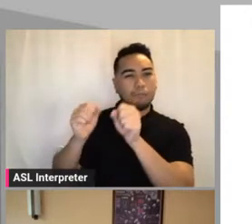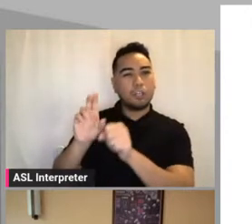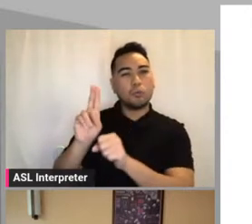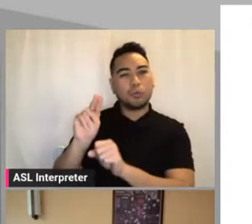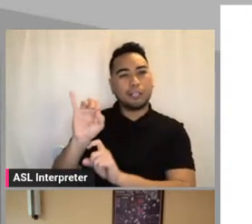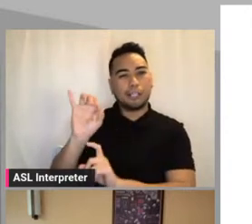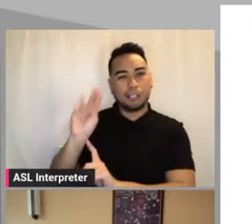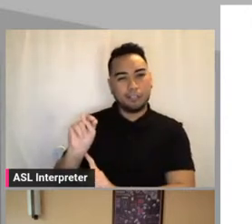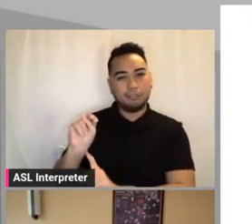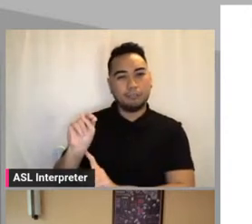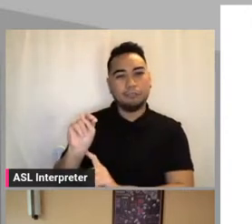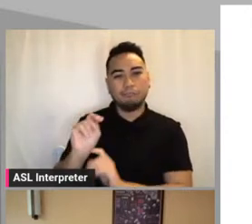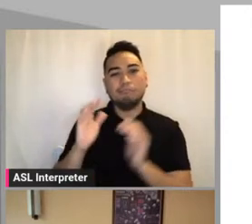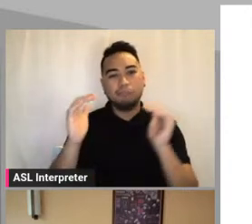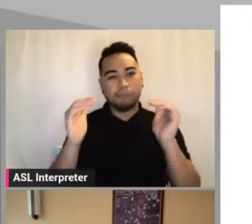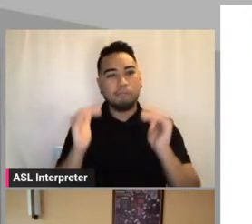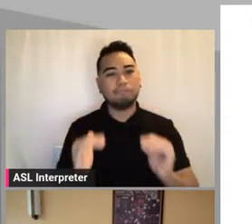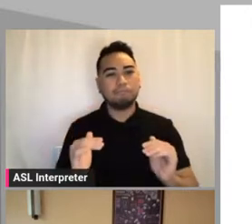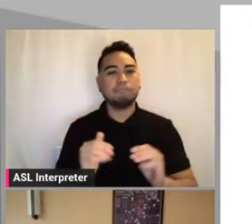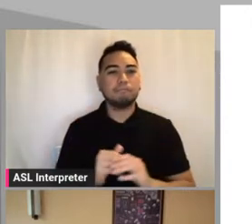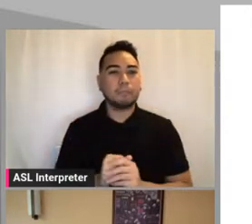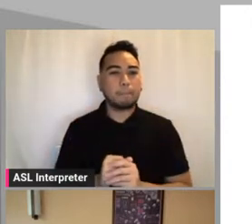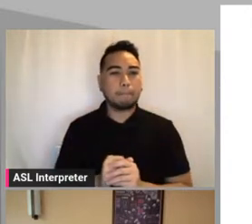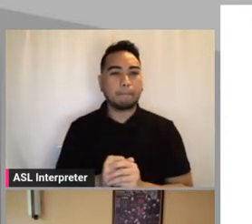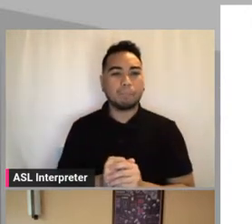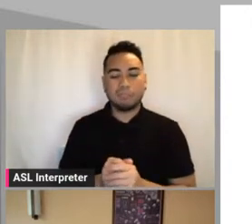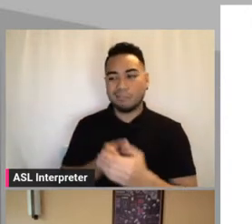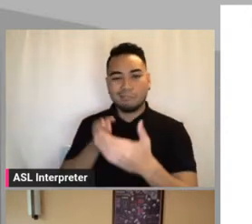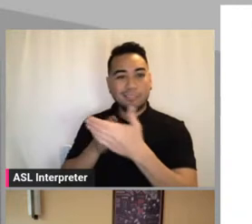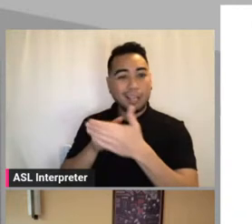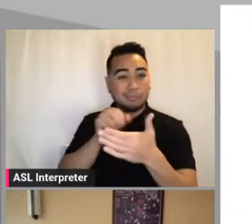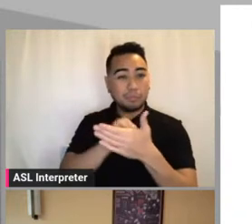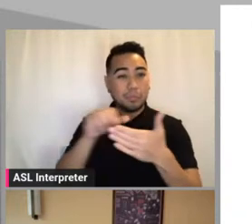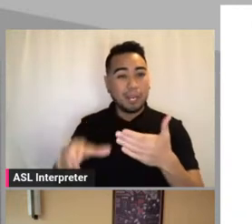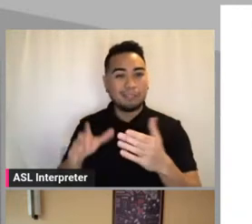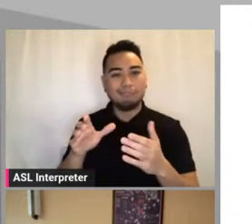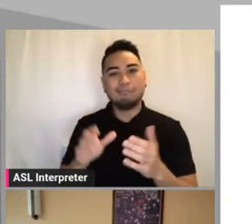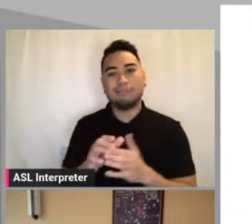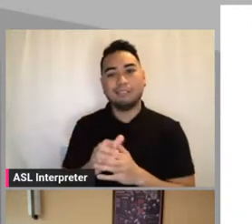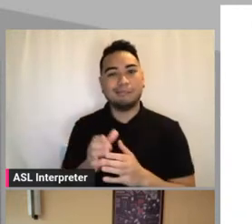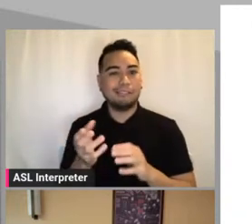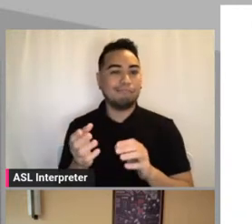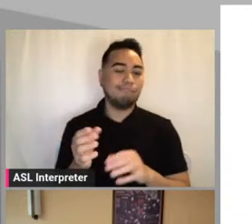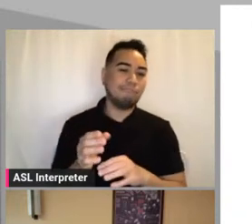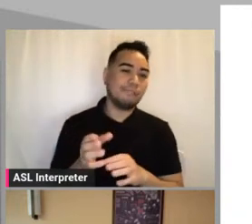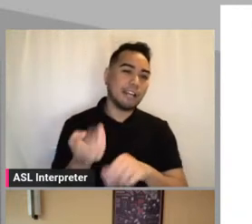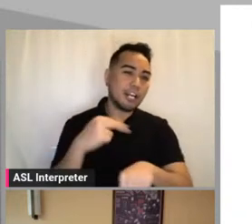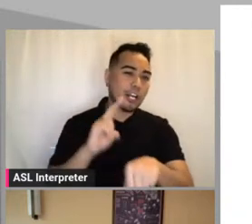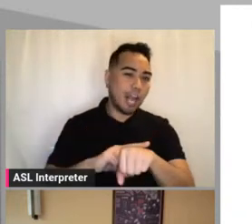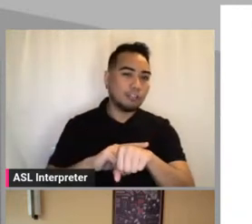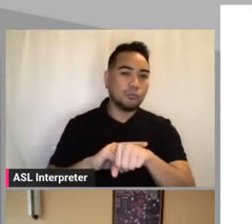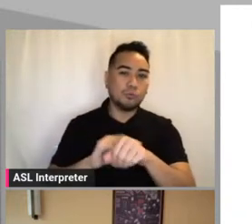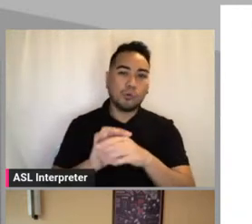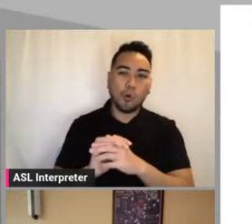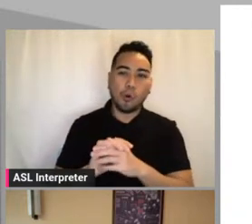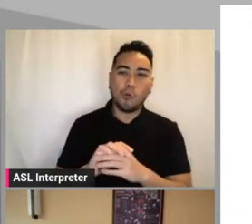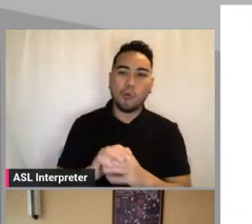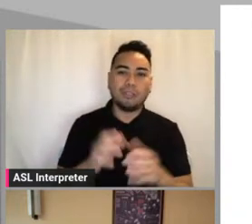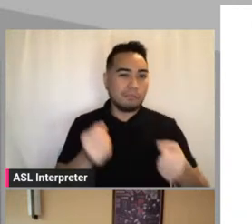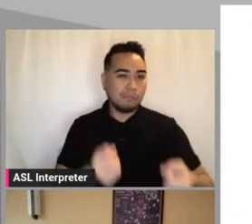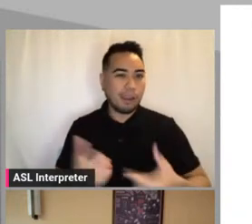ban, increase attacks on LGBTQ communities, and roll back